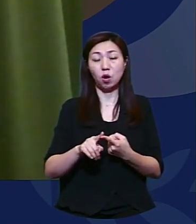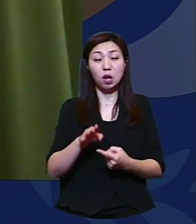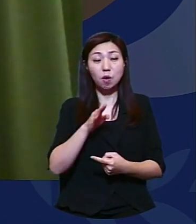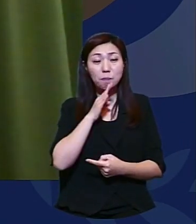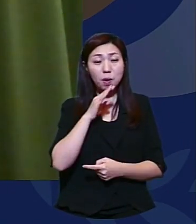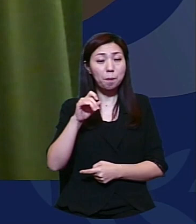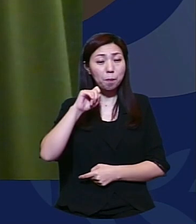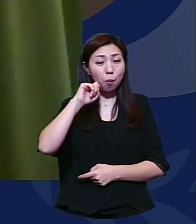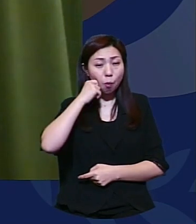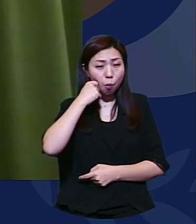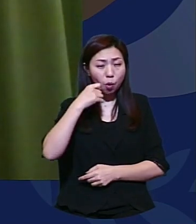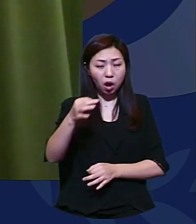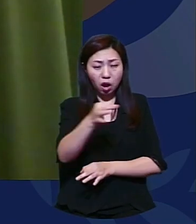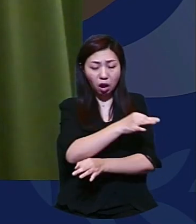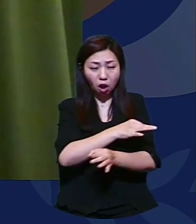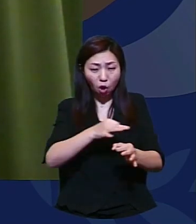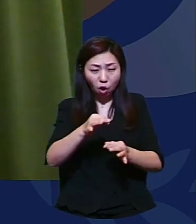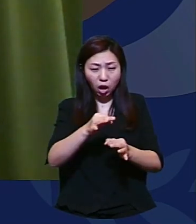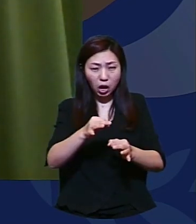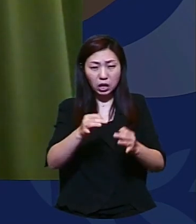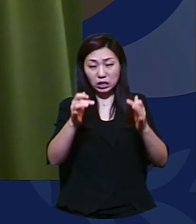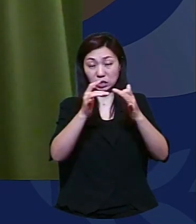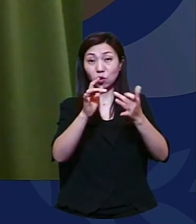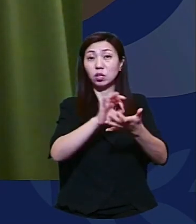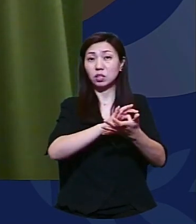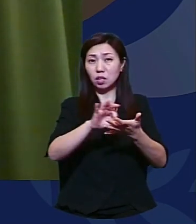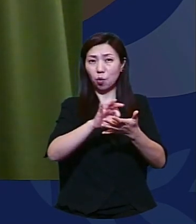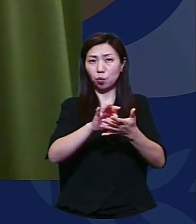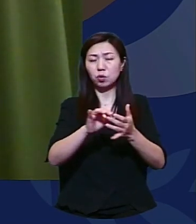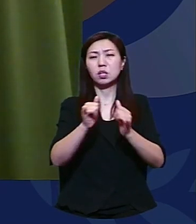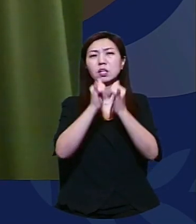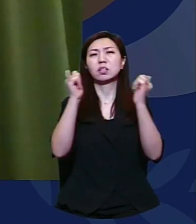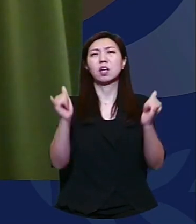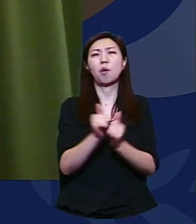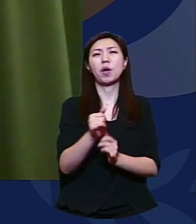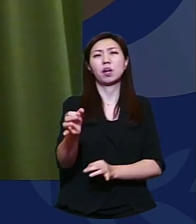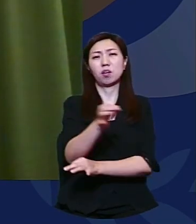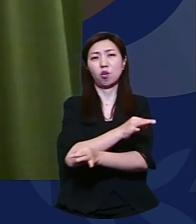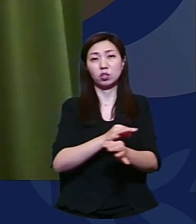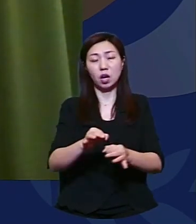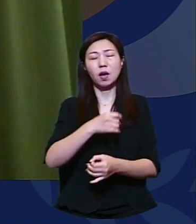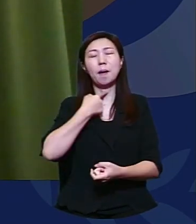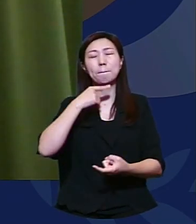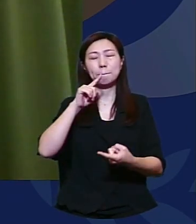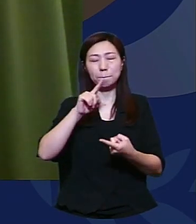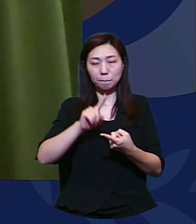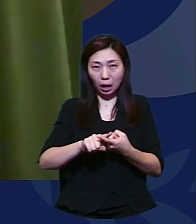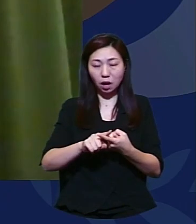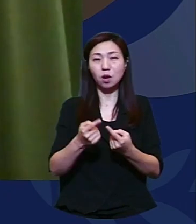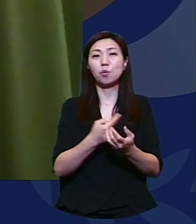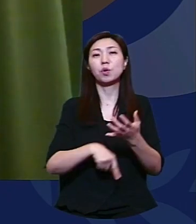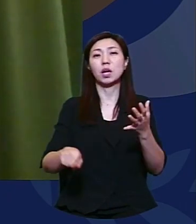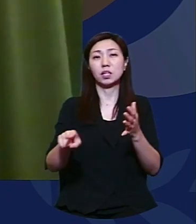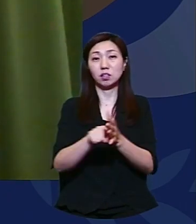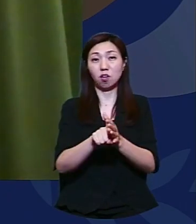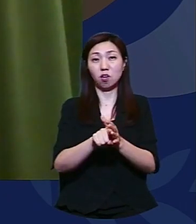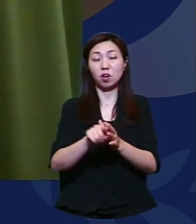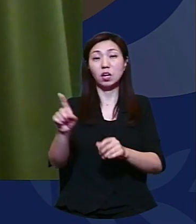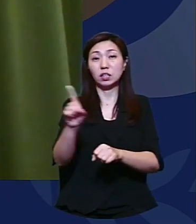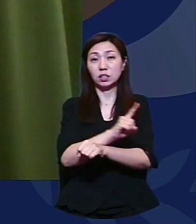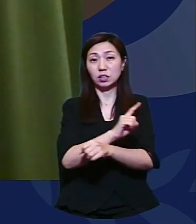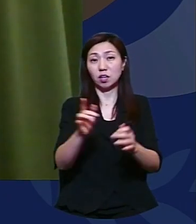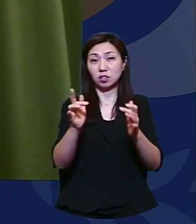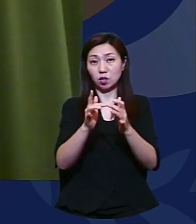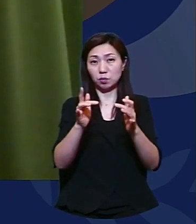digitized services to meet their socioeconomic needs. In today's digital age, international development and humanitarian assistance